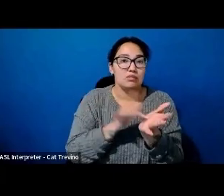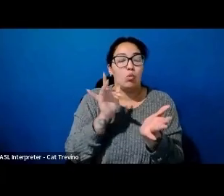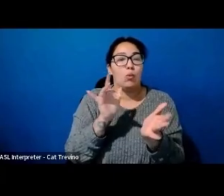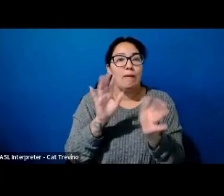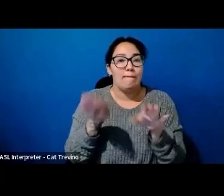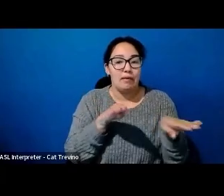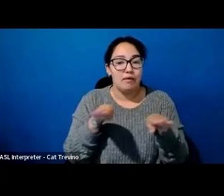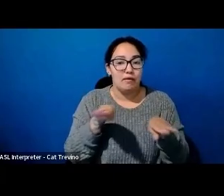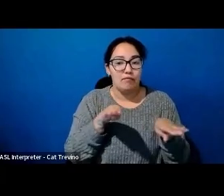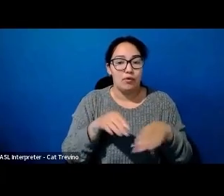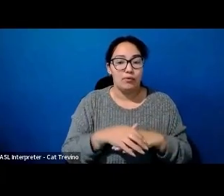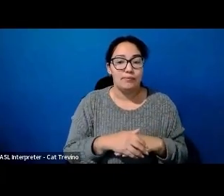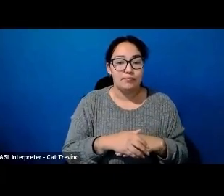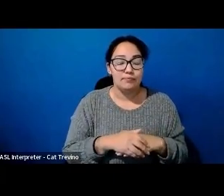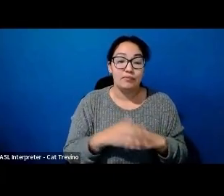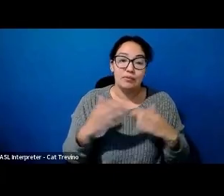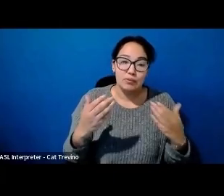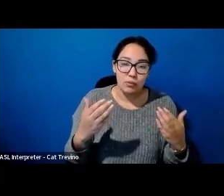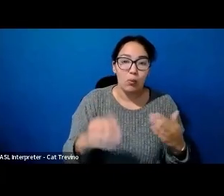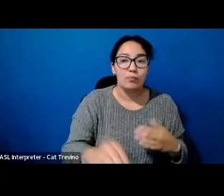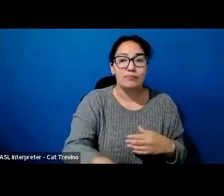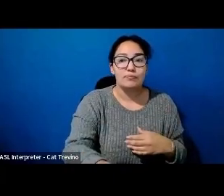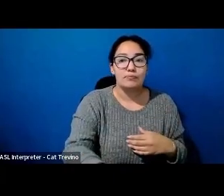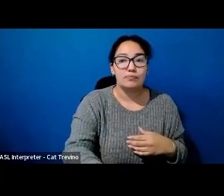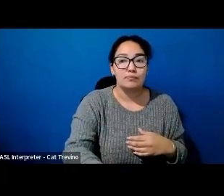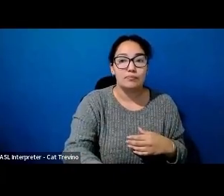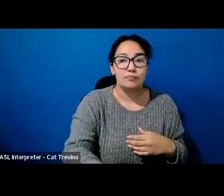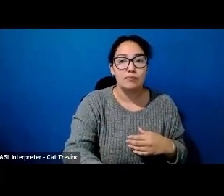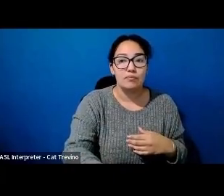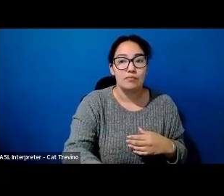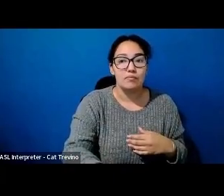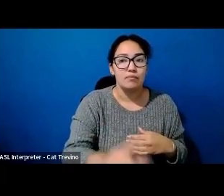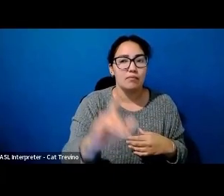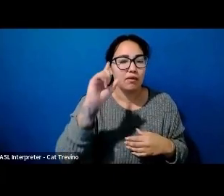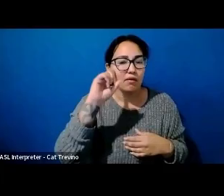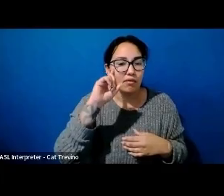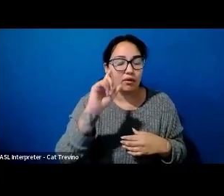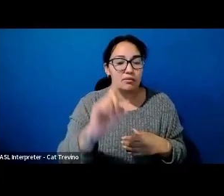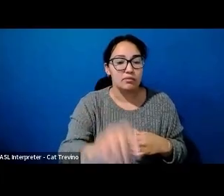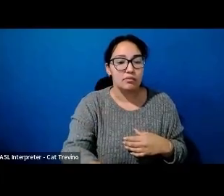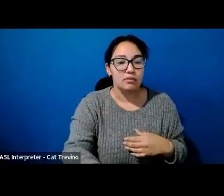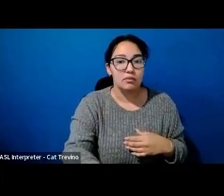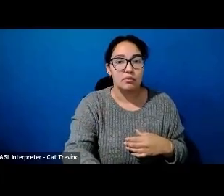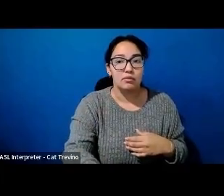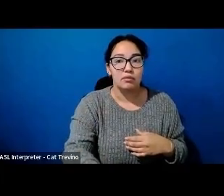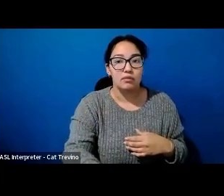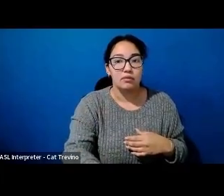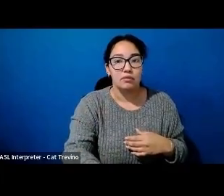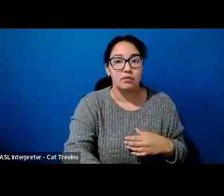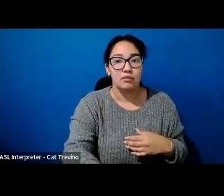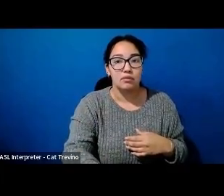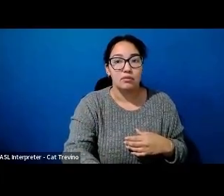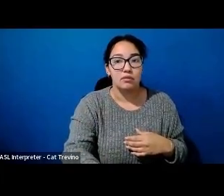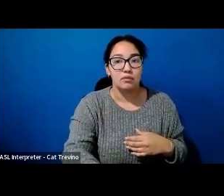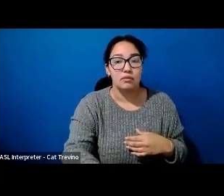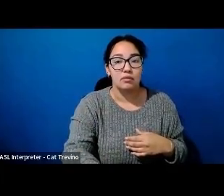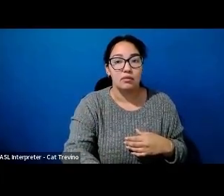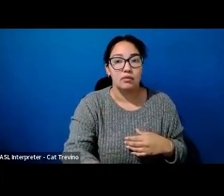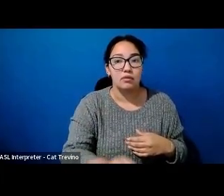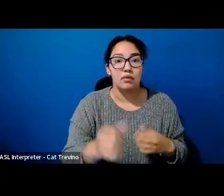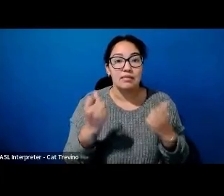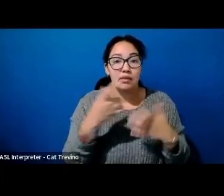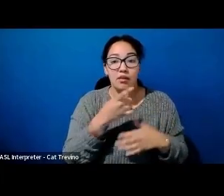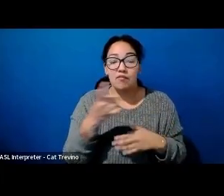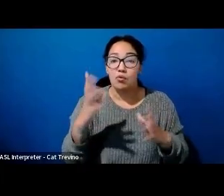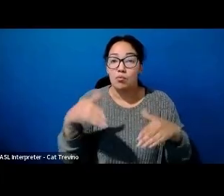behaviors. So I thought that as many of you are providing clinical